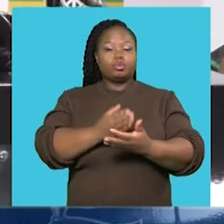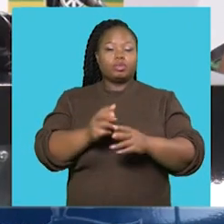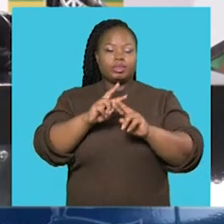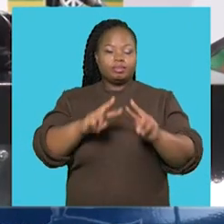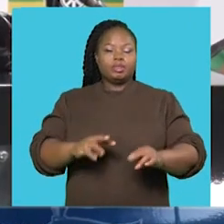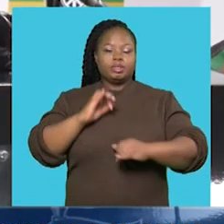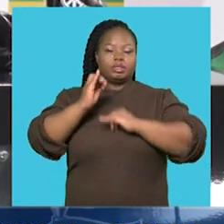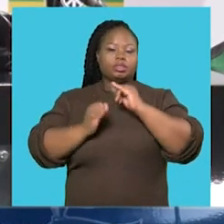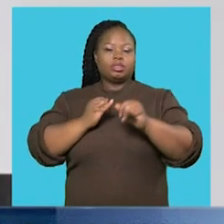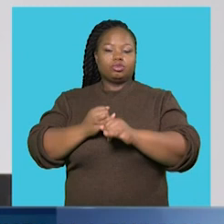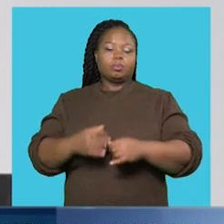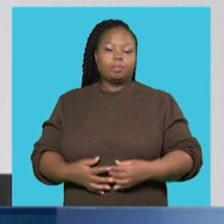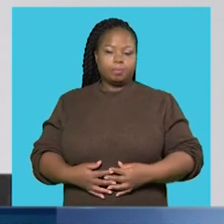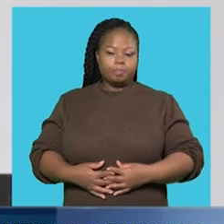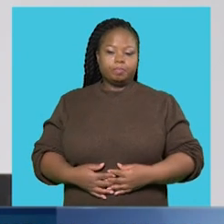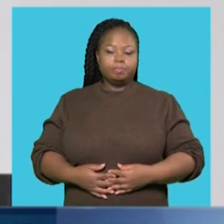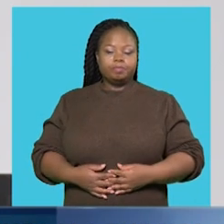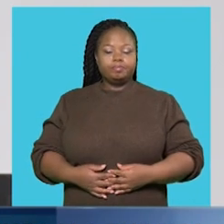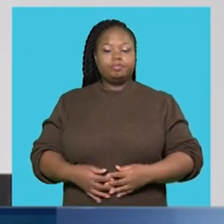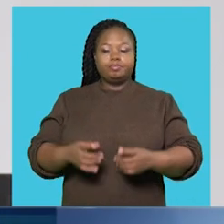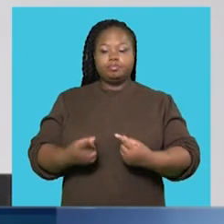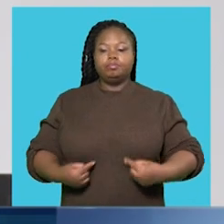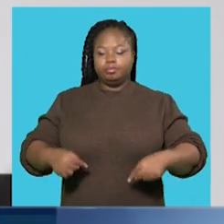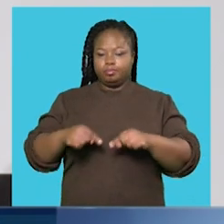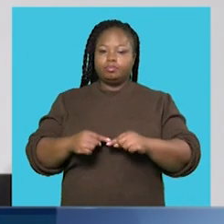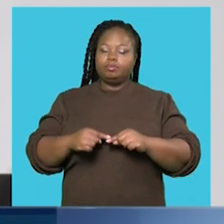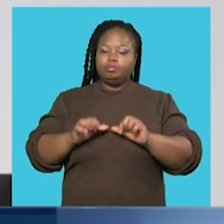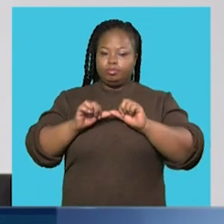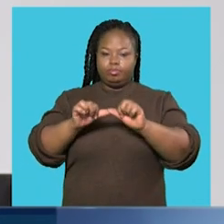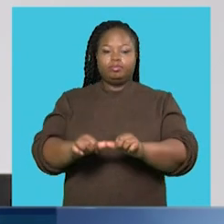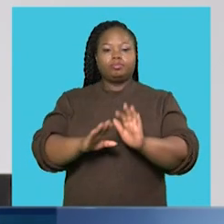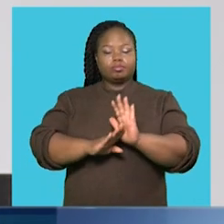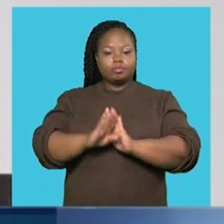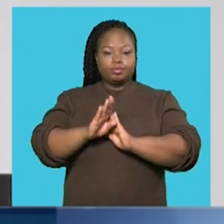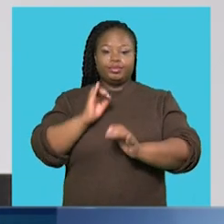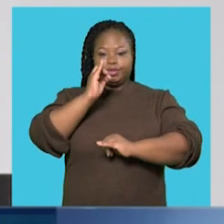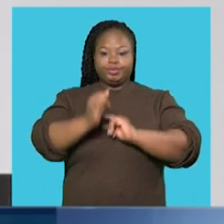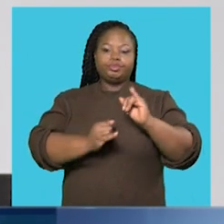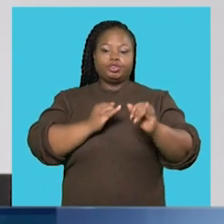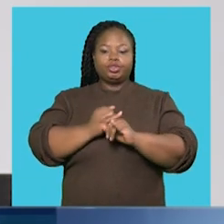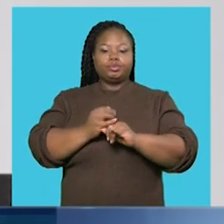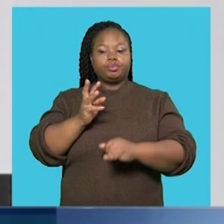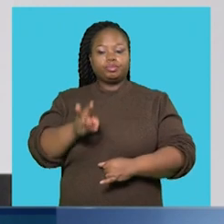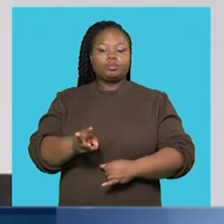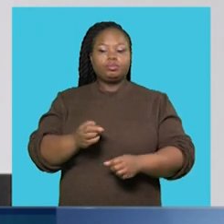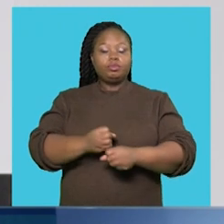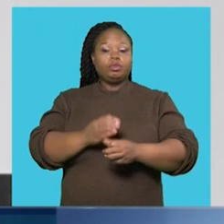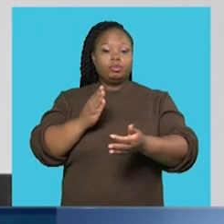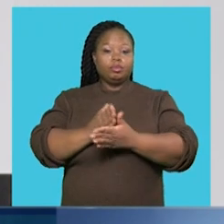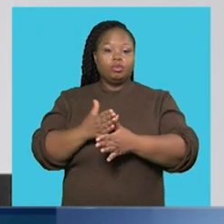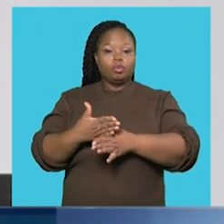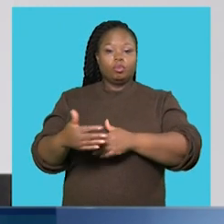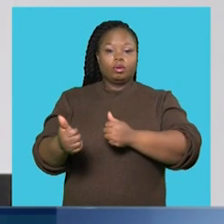emazwe no mtlabam. We are committed to progressive internationalism and to collaboration